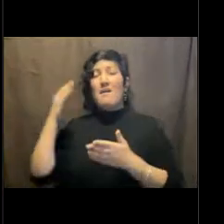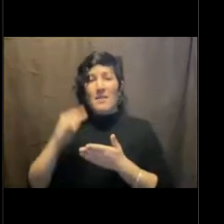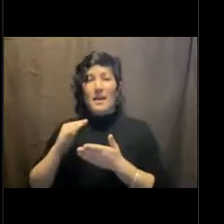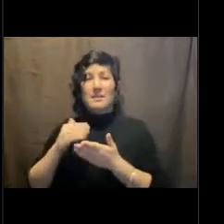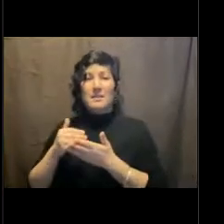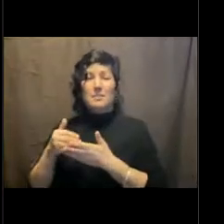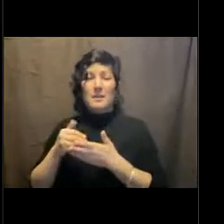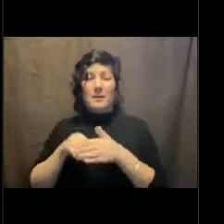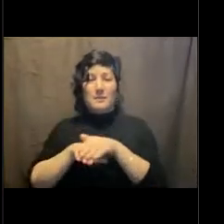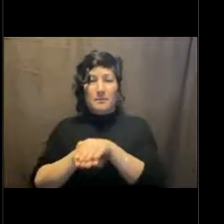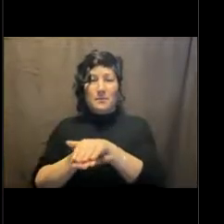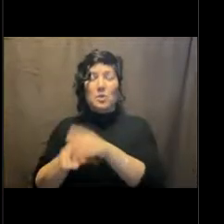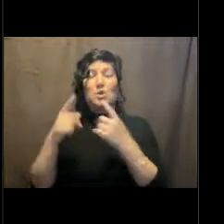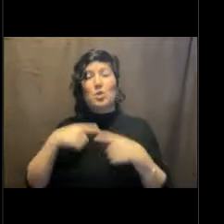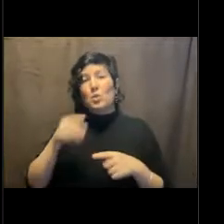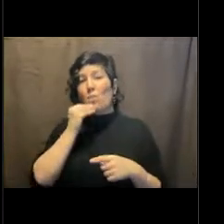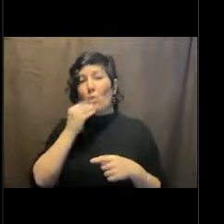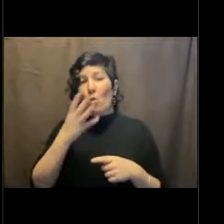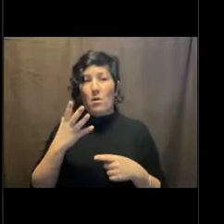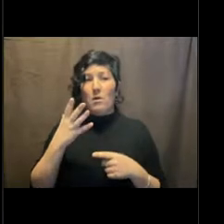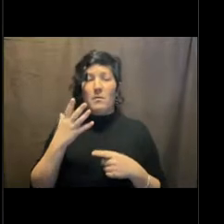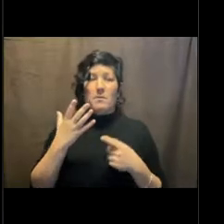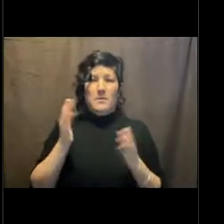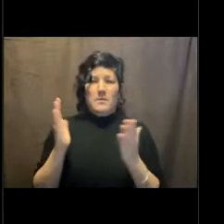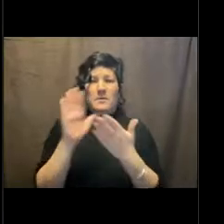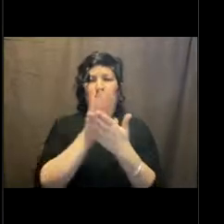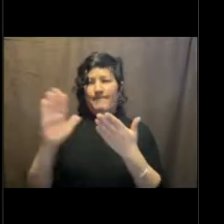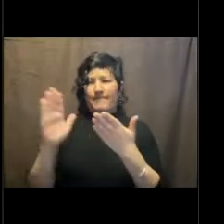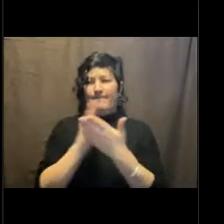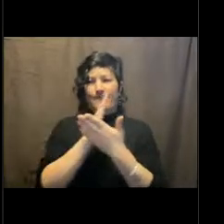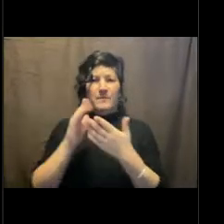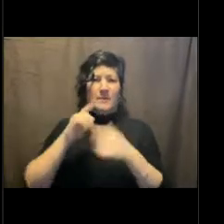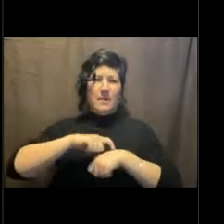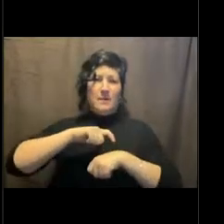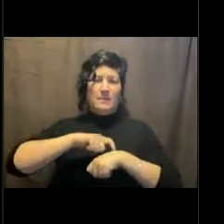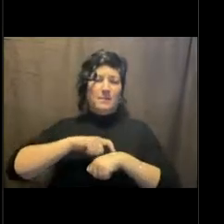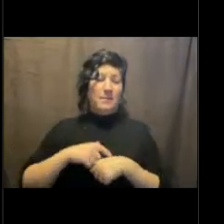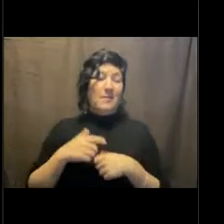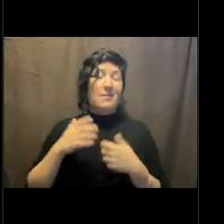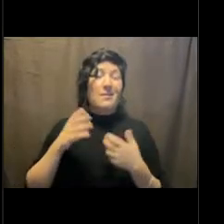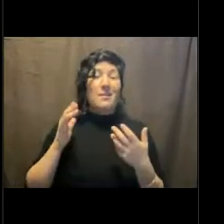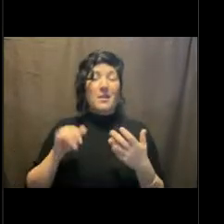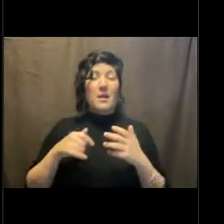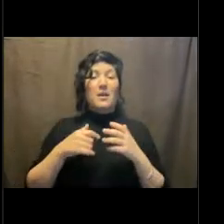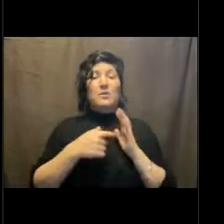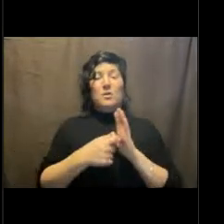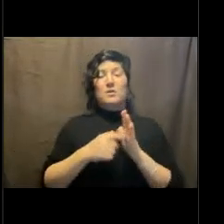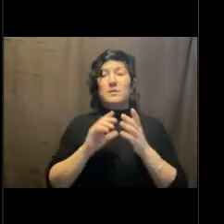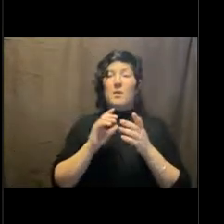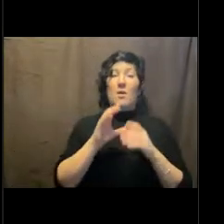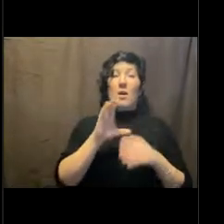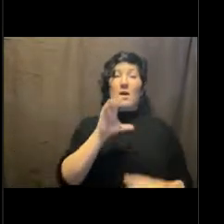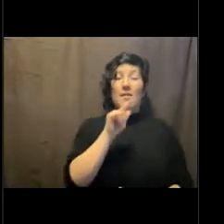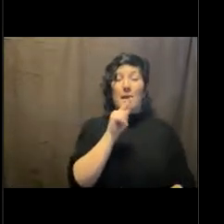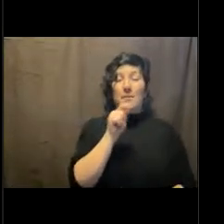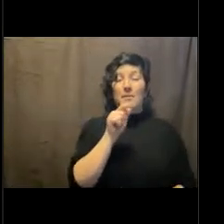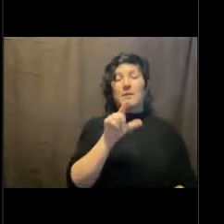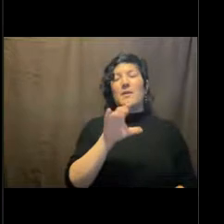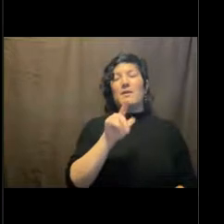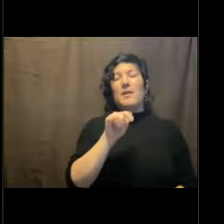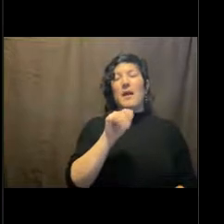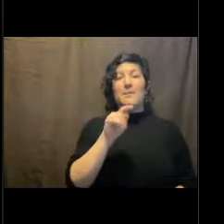during these warm periods. So that can give us a sense of how continued climate change and global warming can affect this